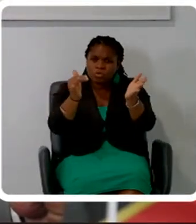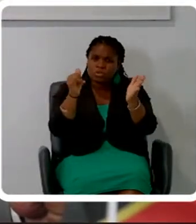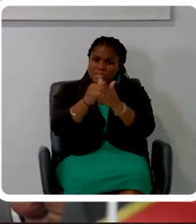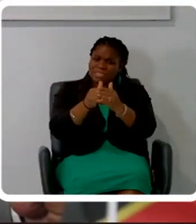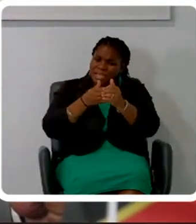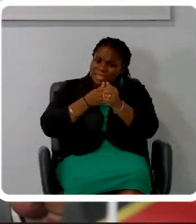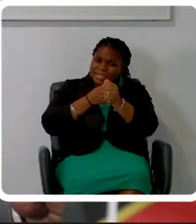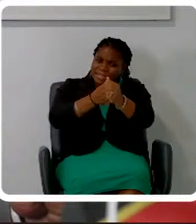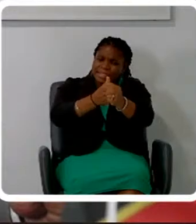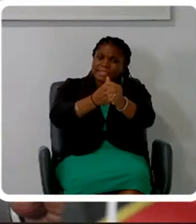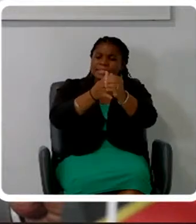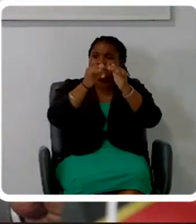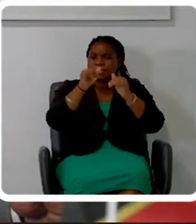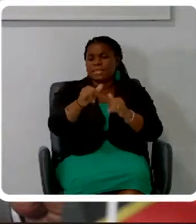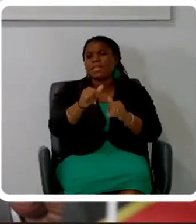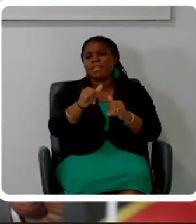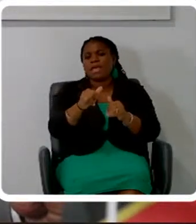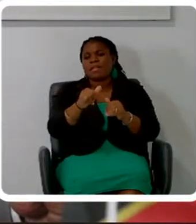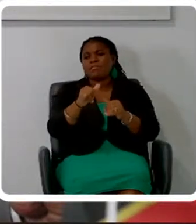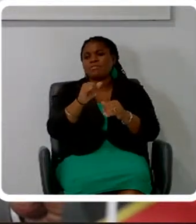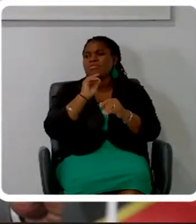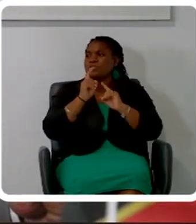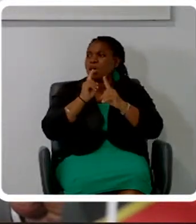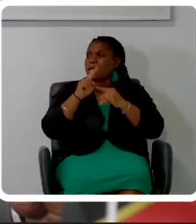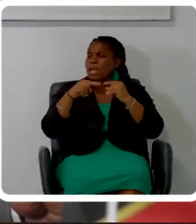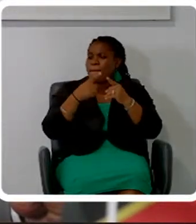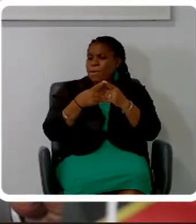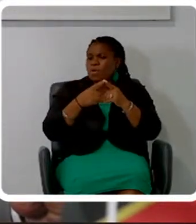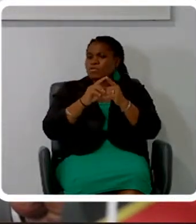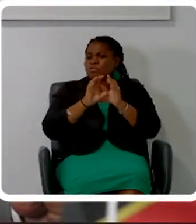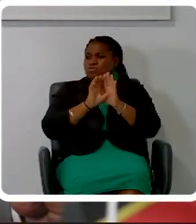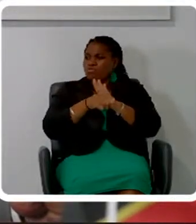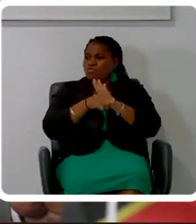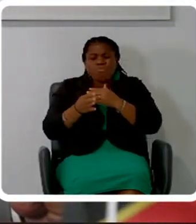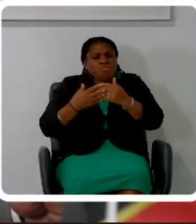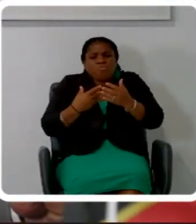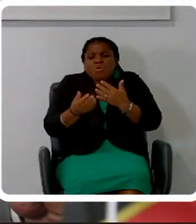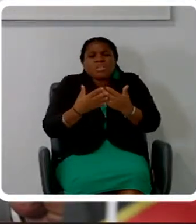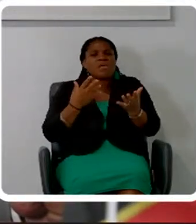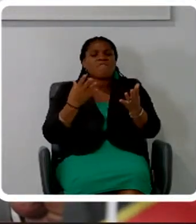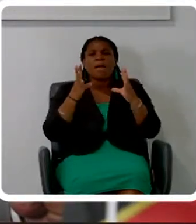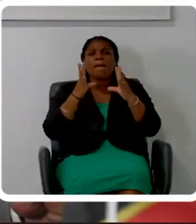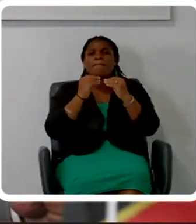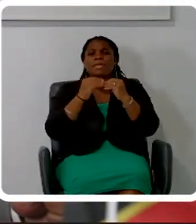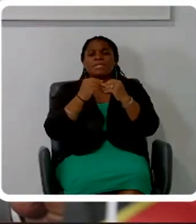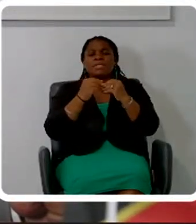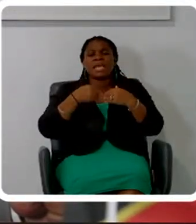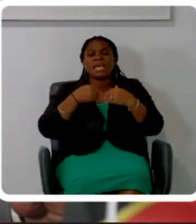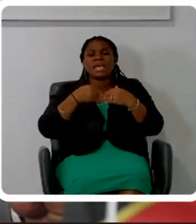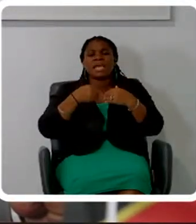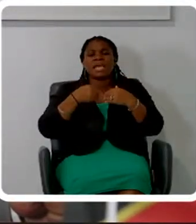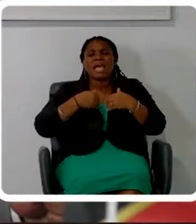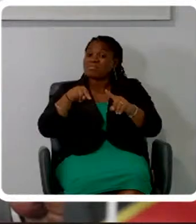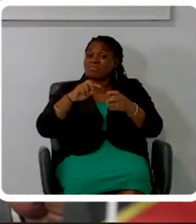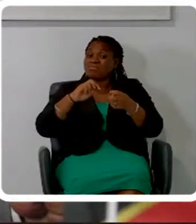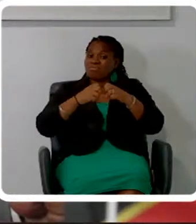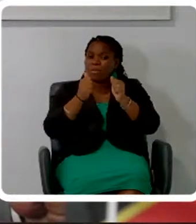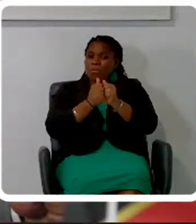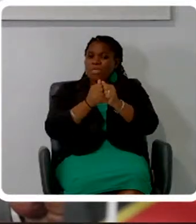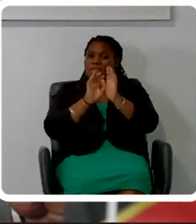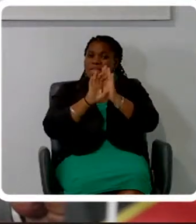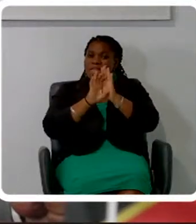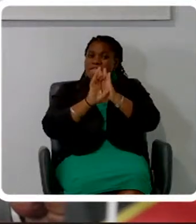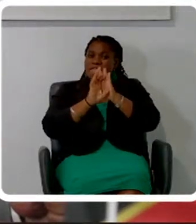region, in whichever forum I am in, because this issue of violence is affecting the whole